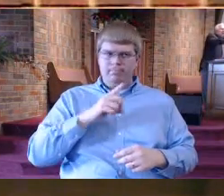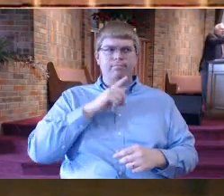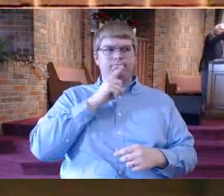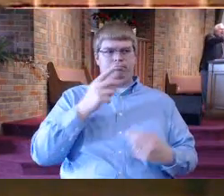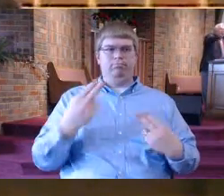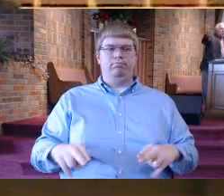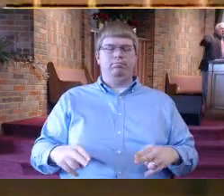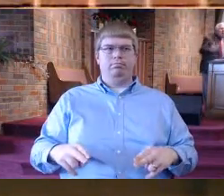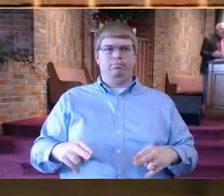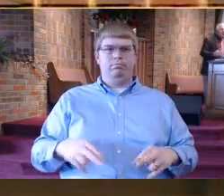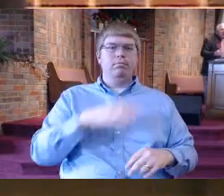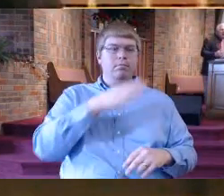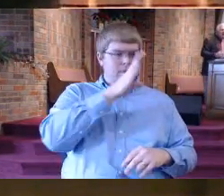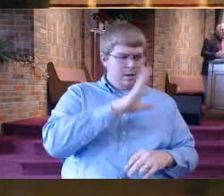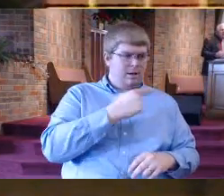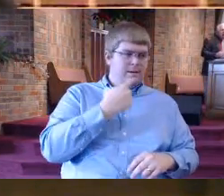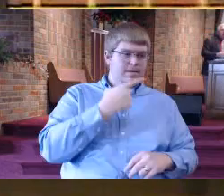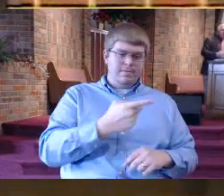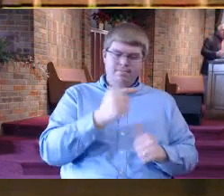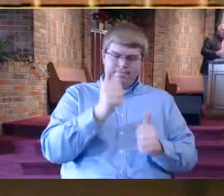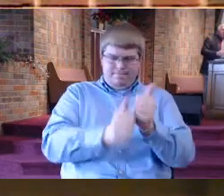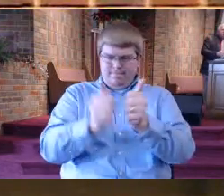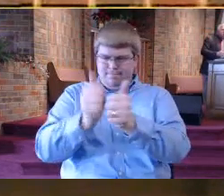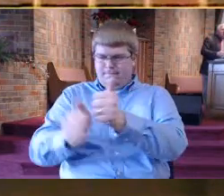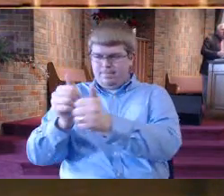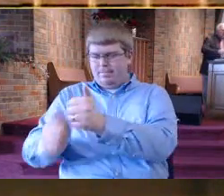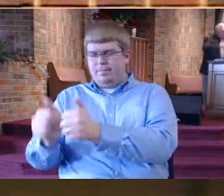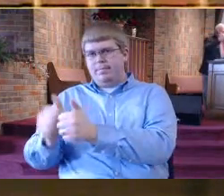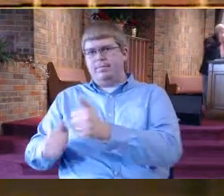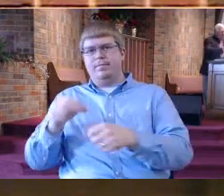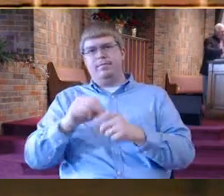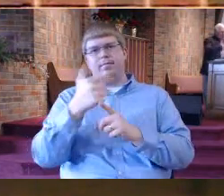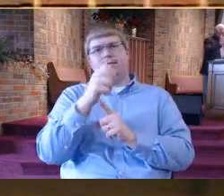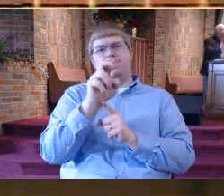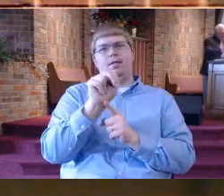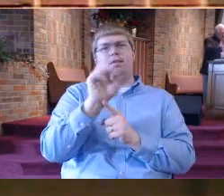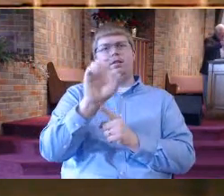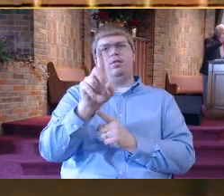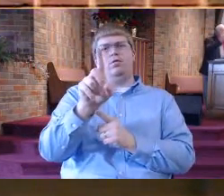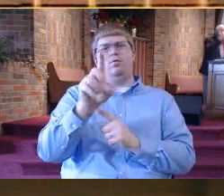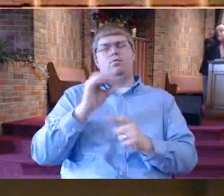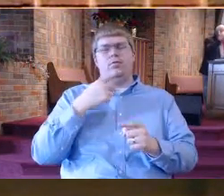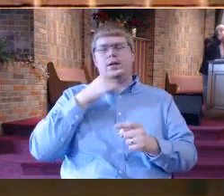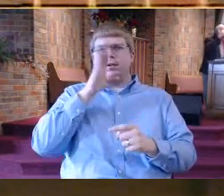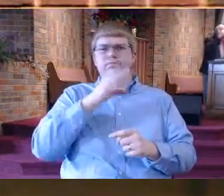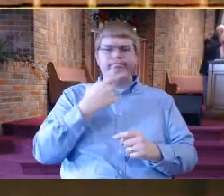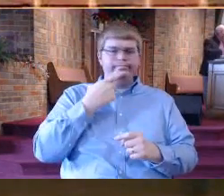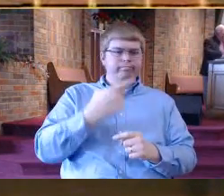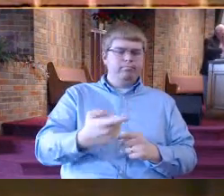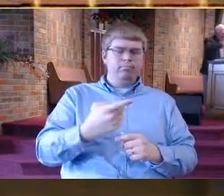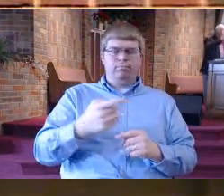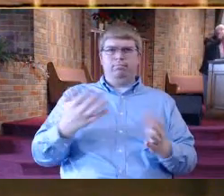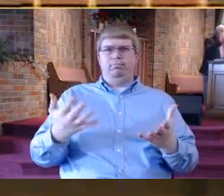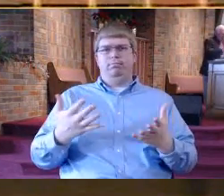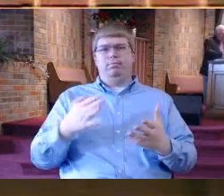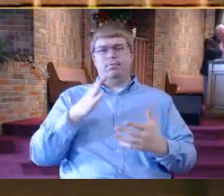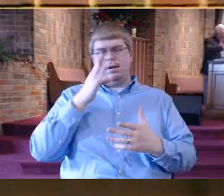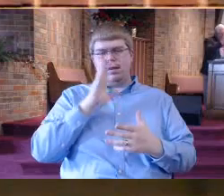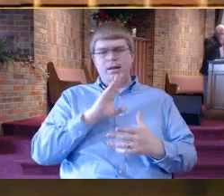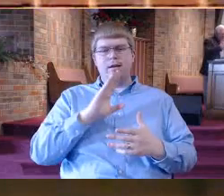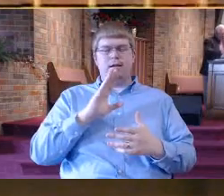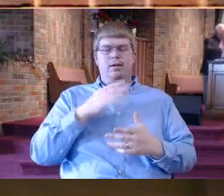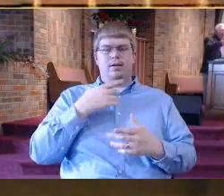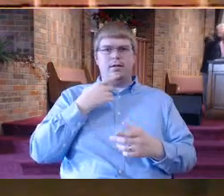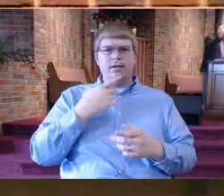and each step through the creation, as we go through Genesis chapter 1, where God is speaking, God